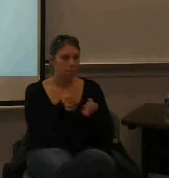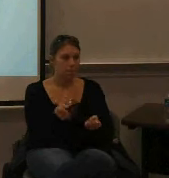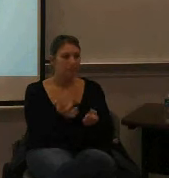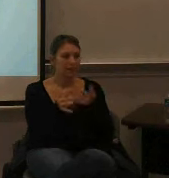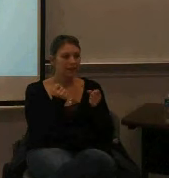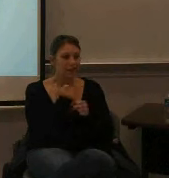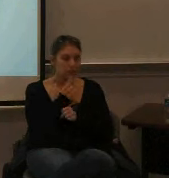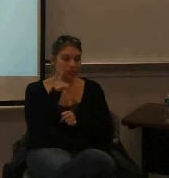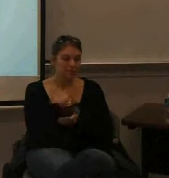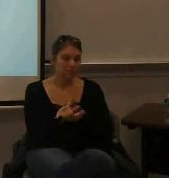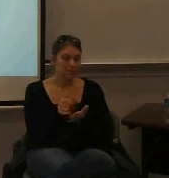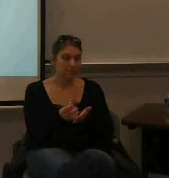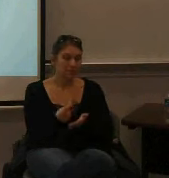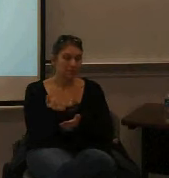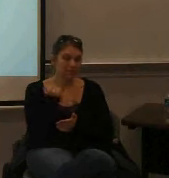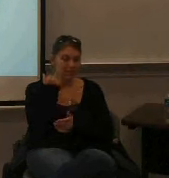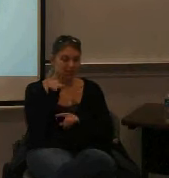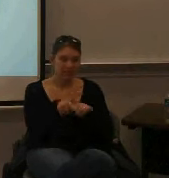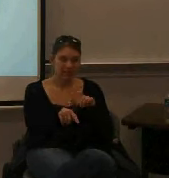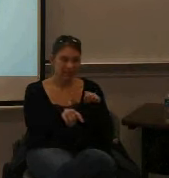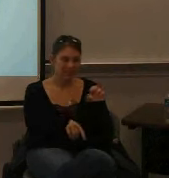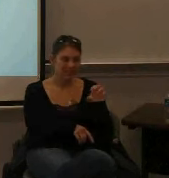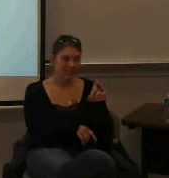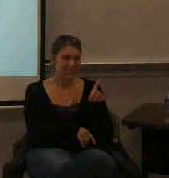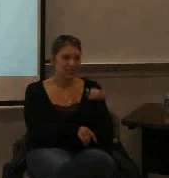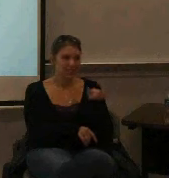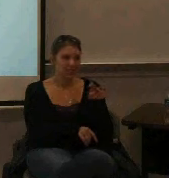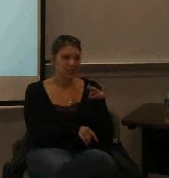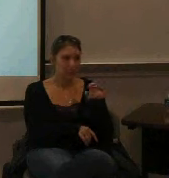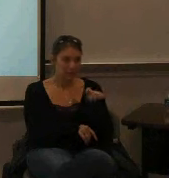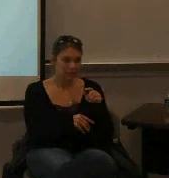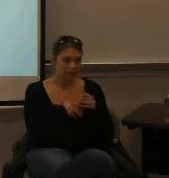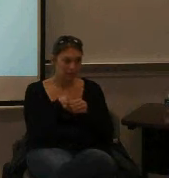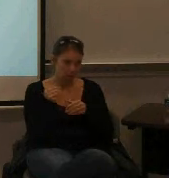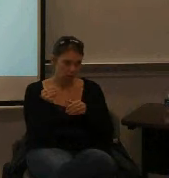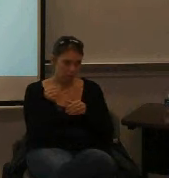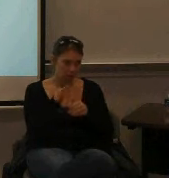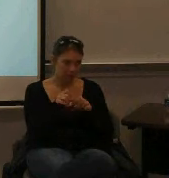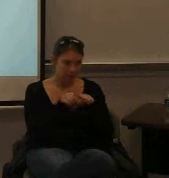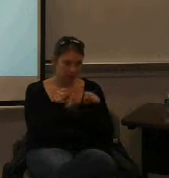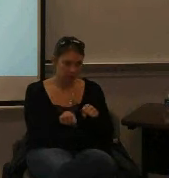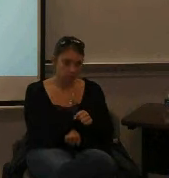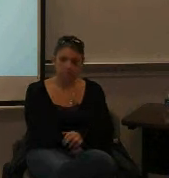for it to get back out if it can't be sedimented out in the system.